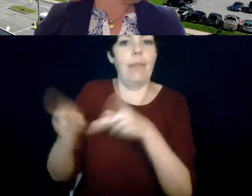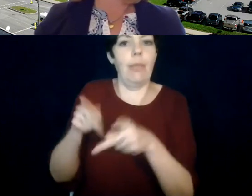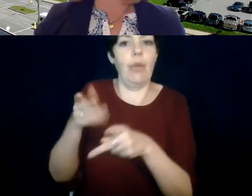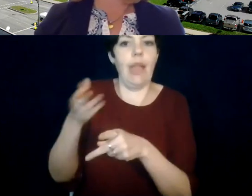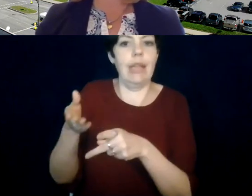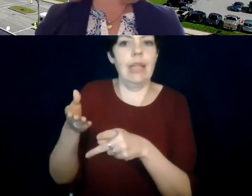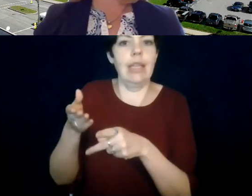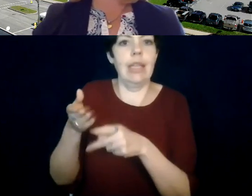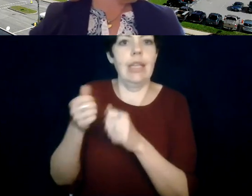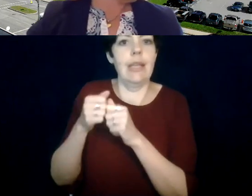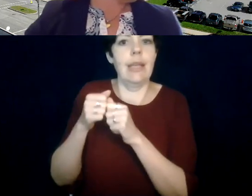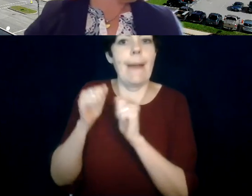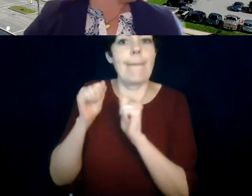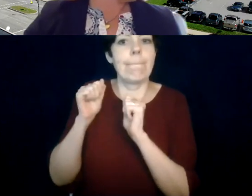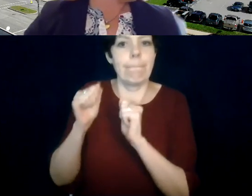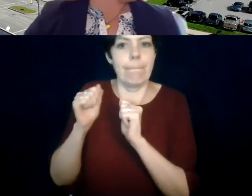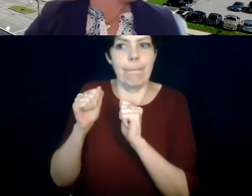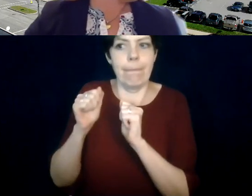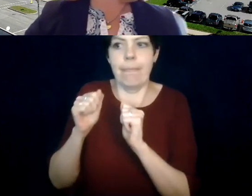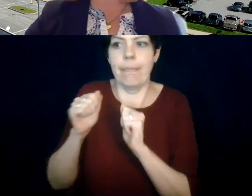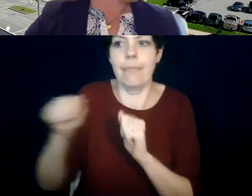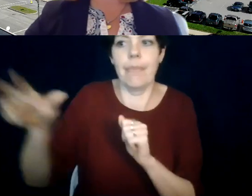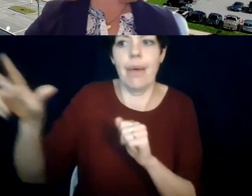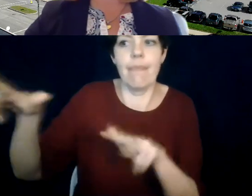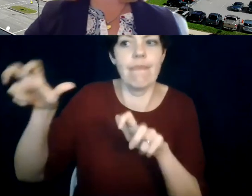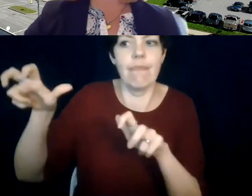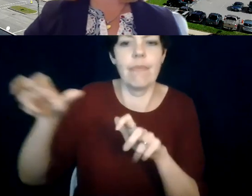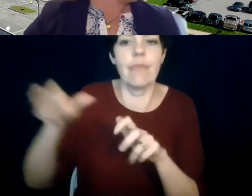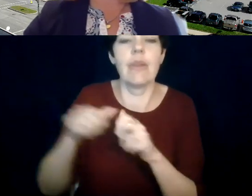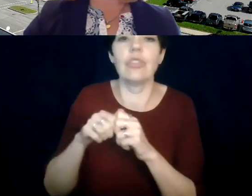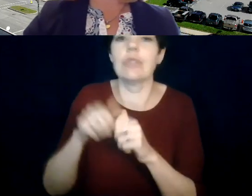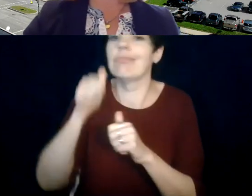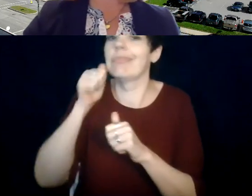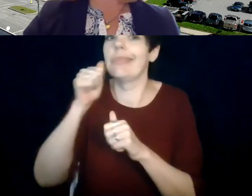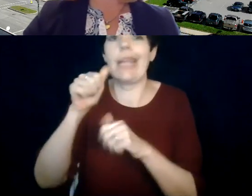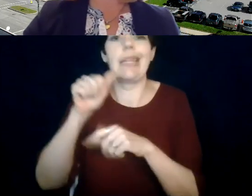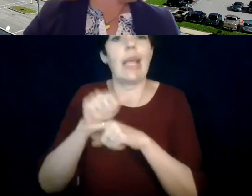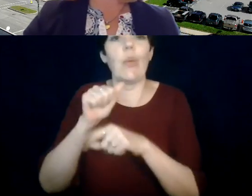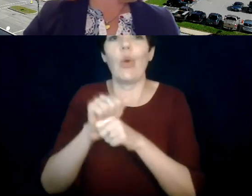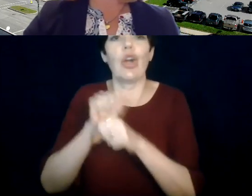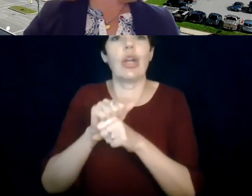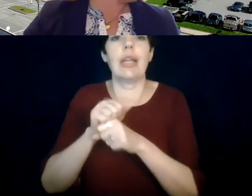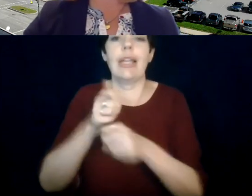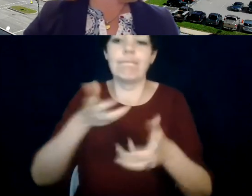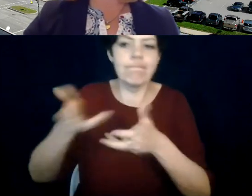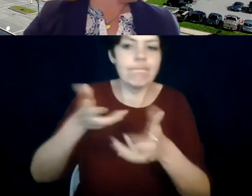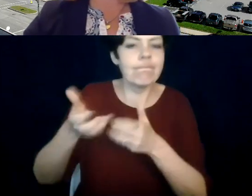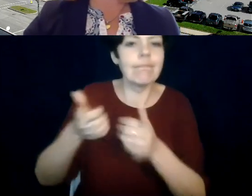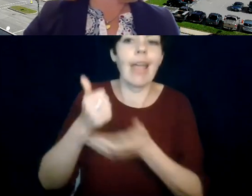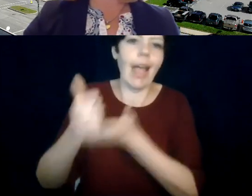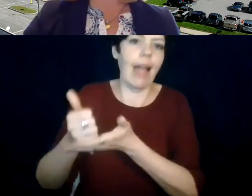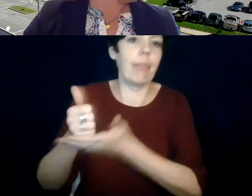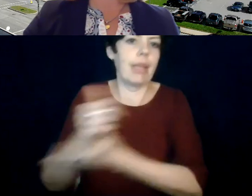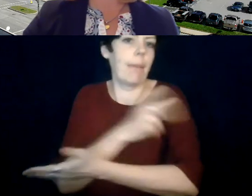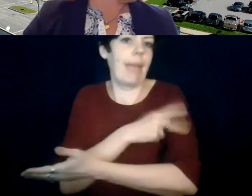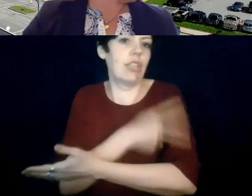keeping his hand and working with the team at UMass day to day and helping the patients. Language access,